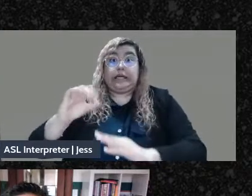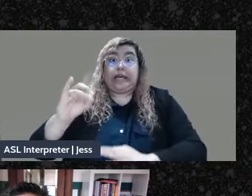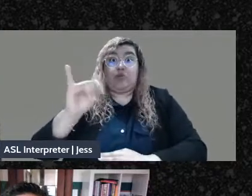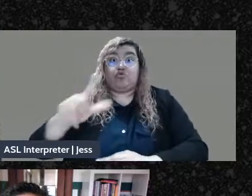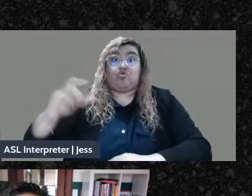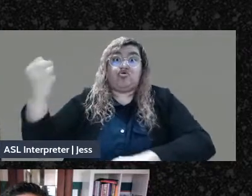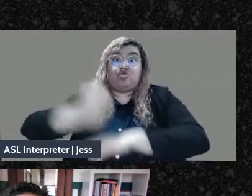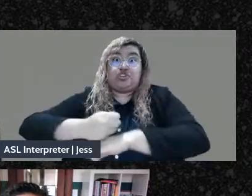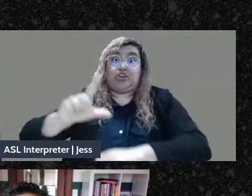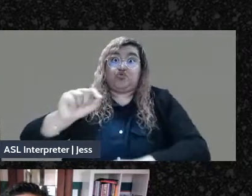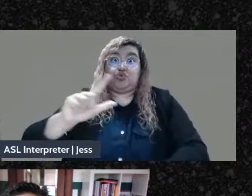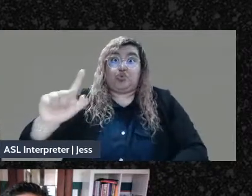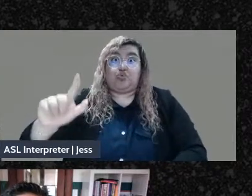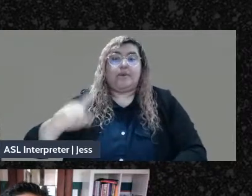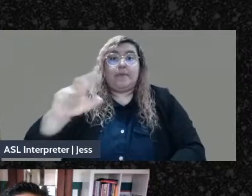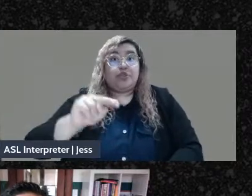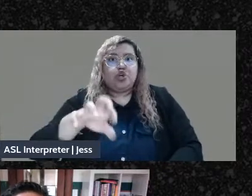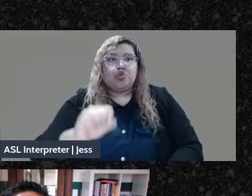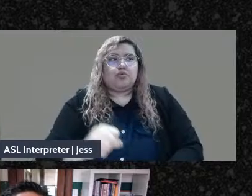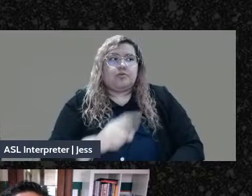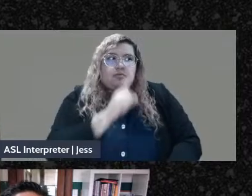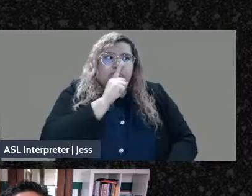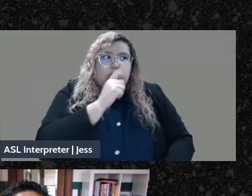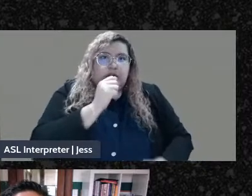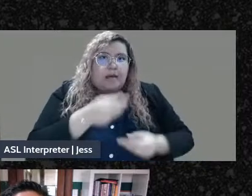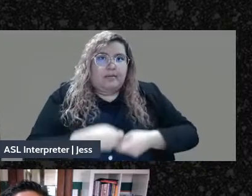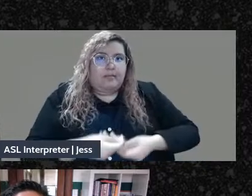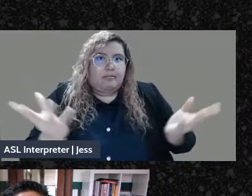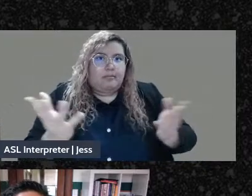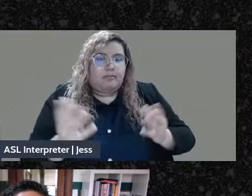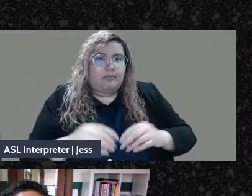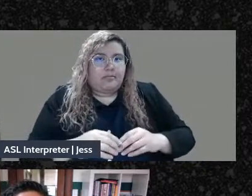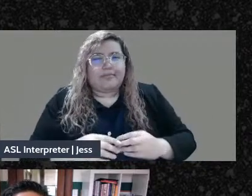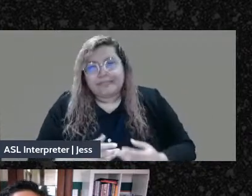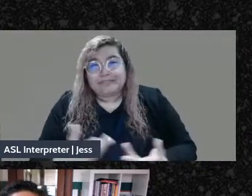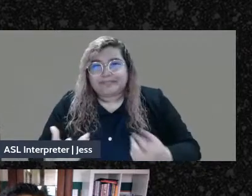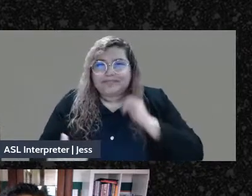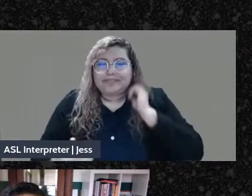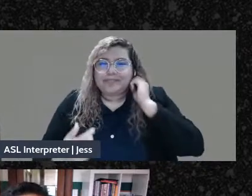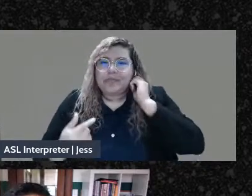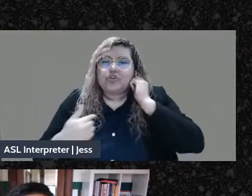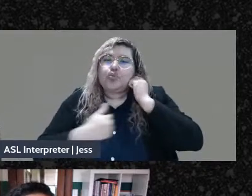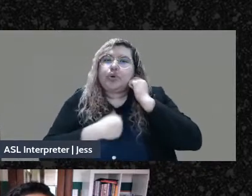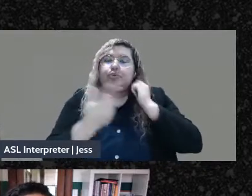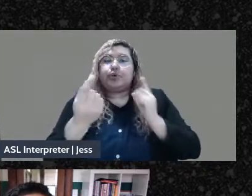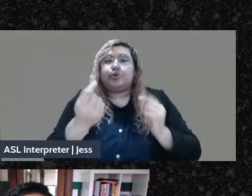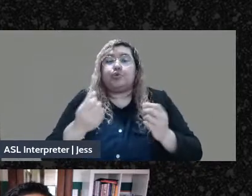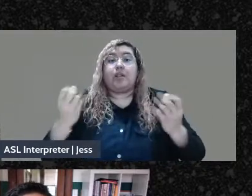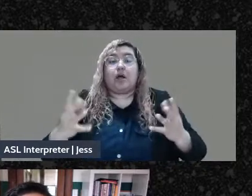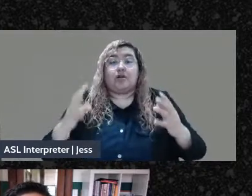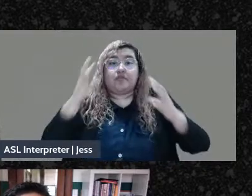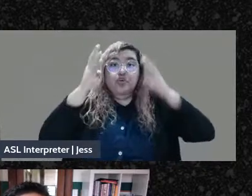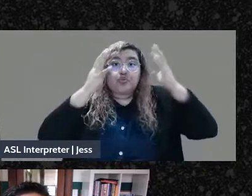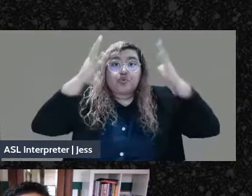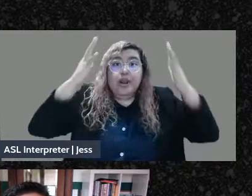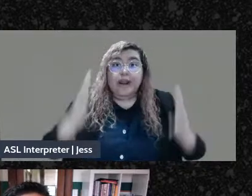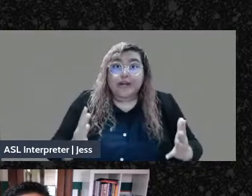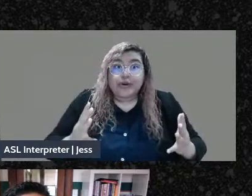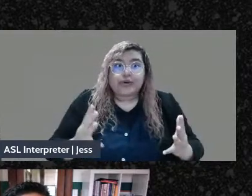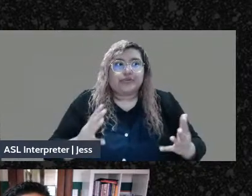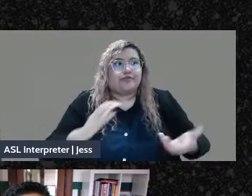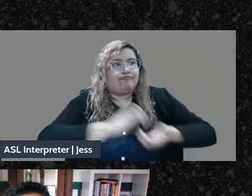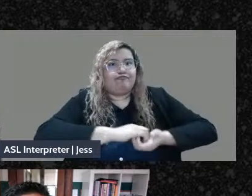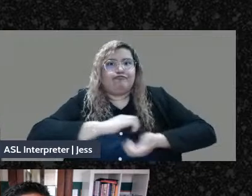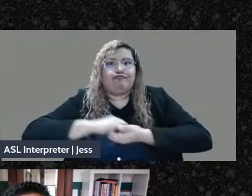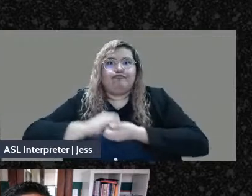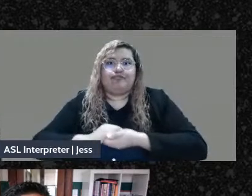talk about that. But what we have been doing is working really closely with creatives. So a part of our main